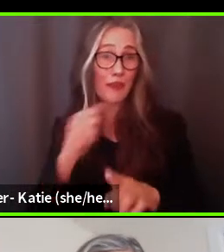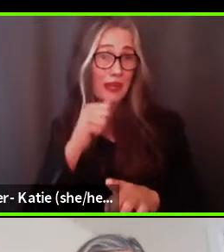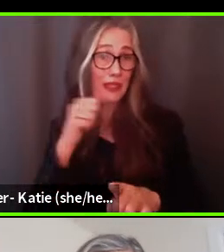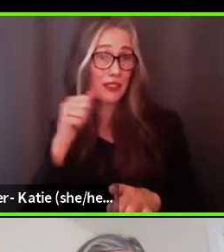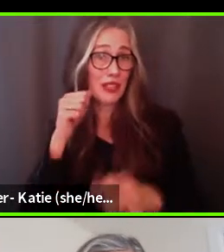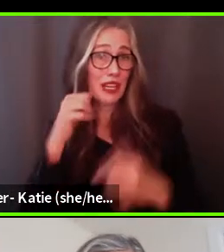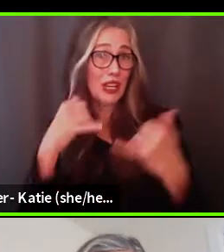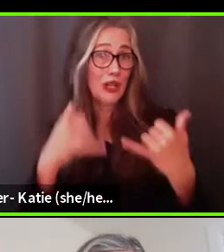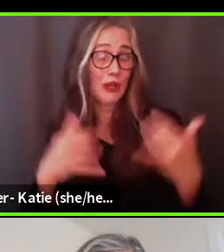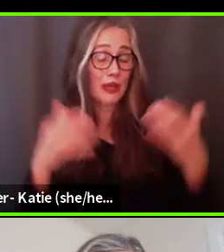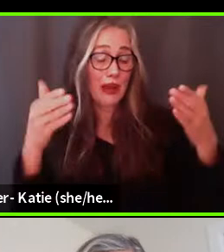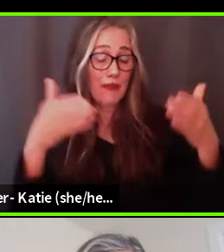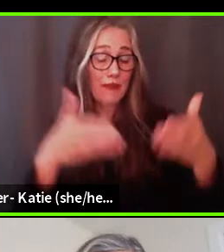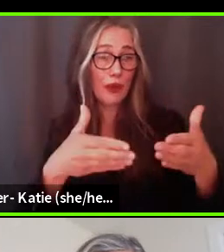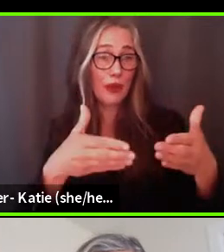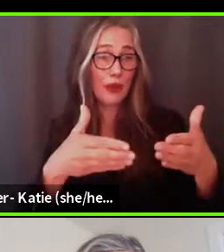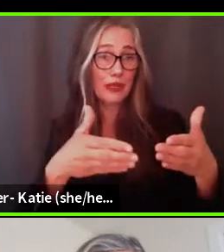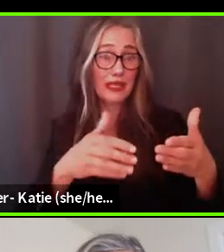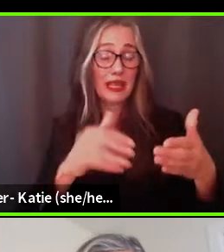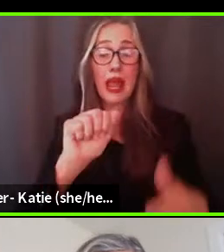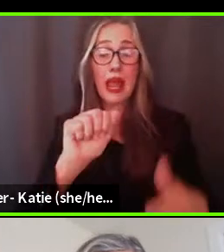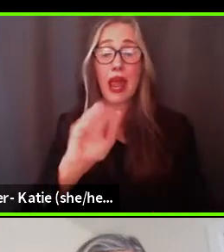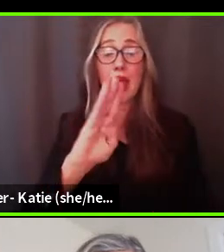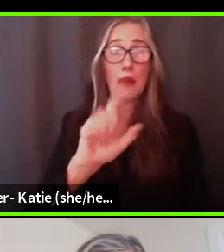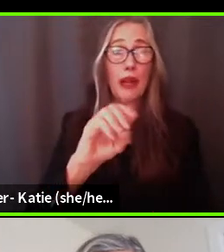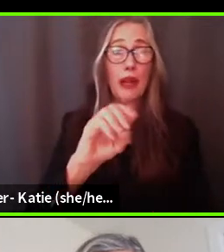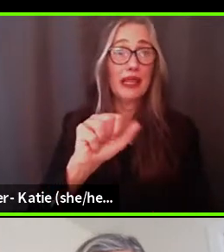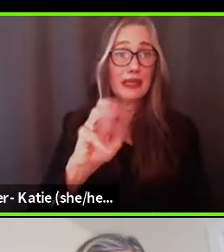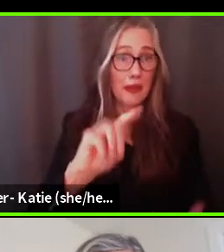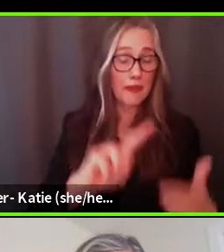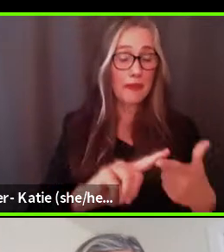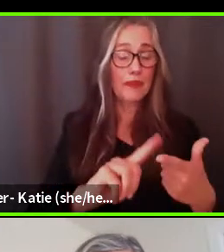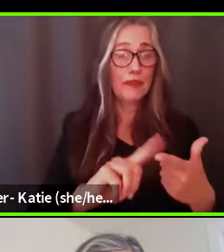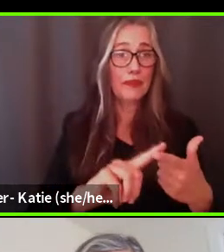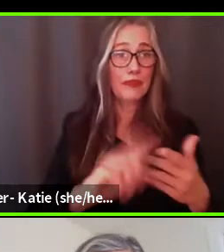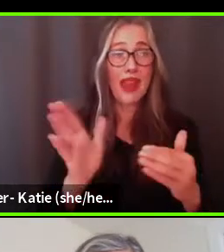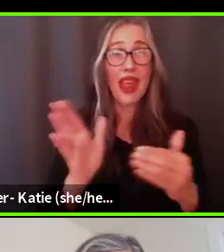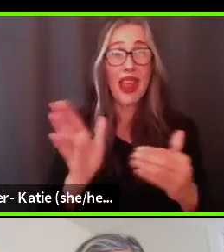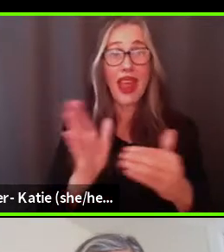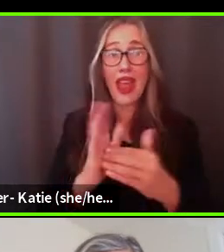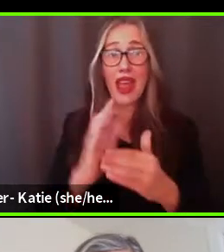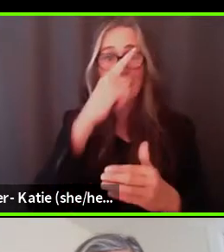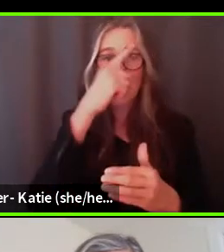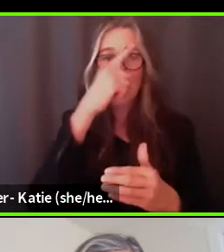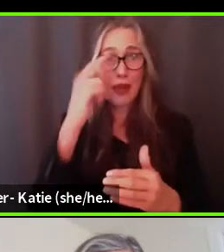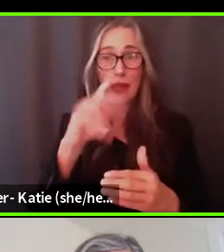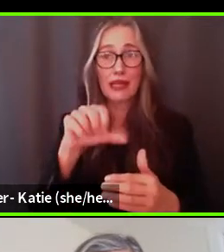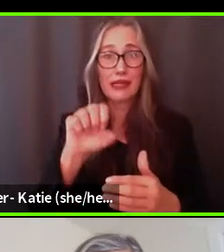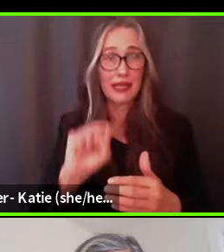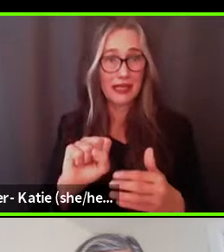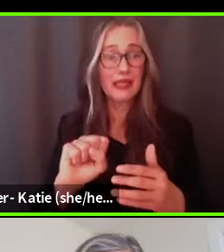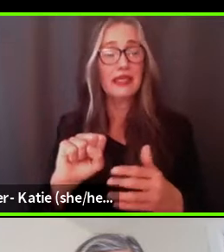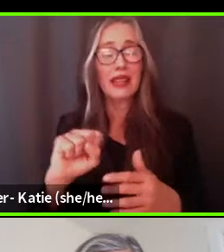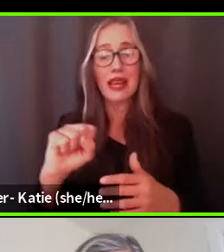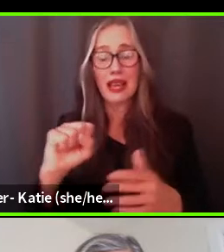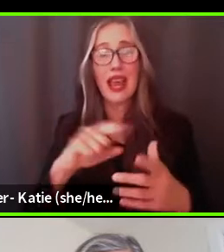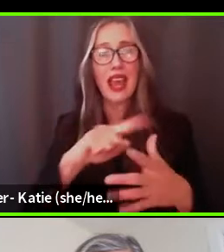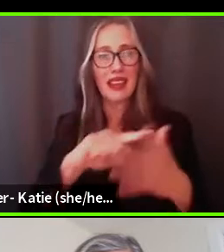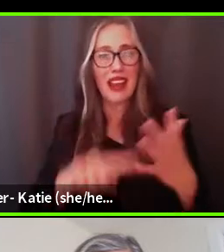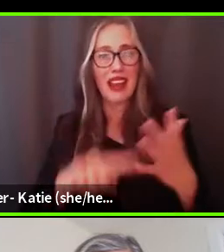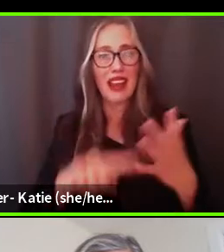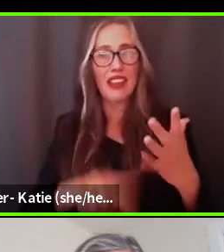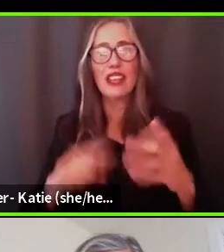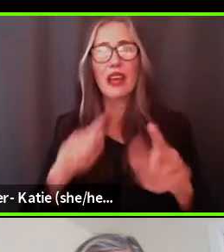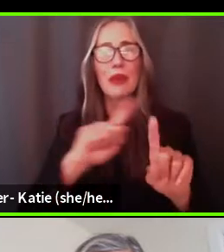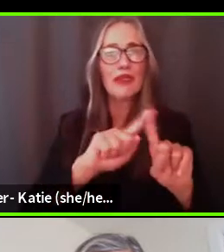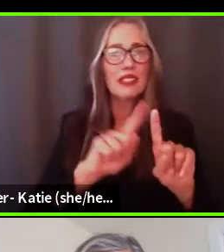anti-blackness and racism eugenics in the present and today we have ella callow and nate tilton from uc berkeley